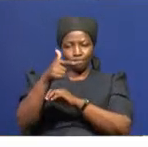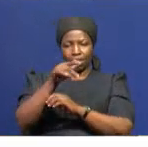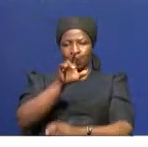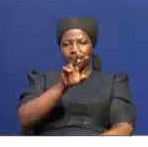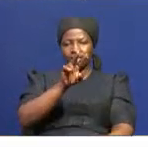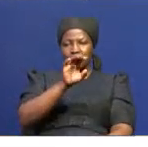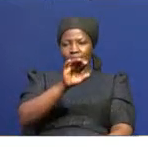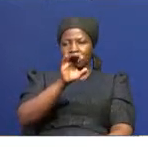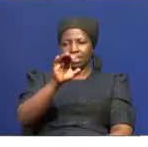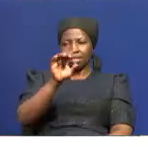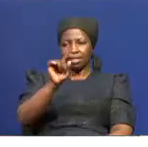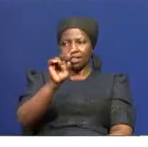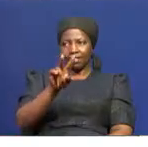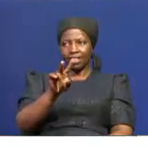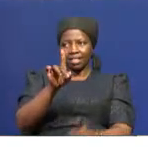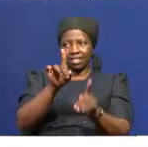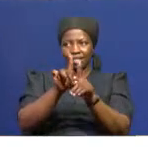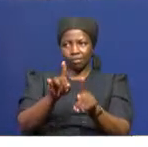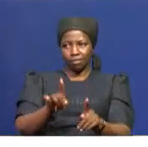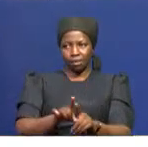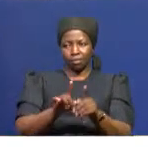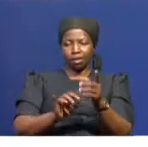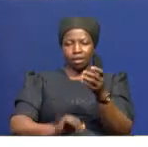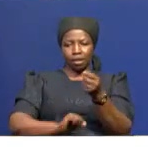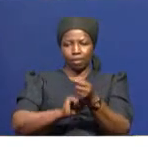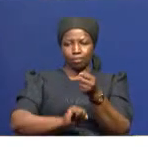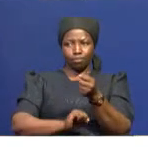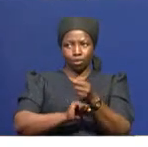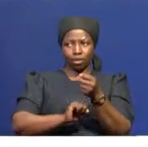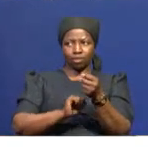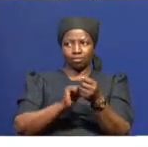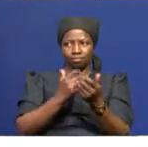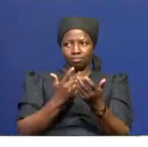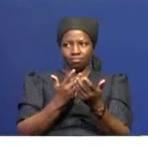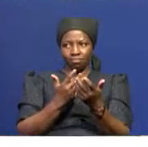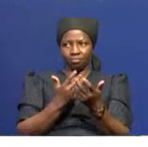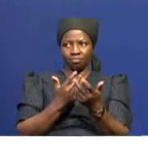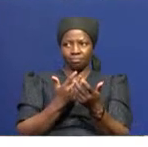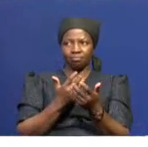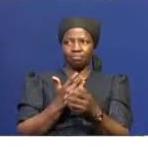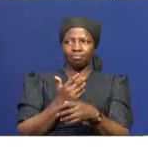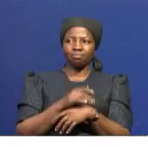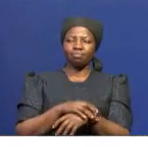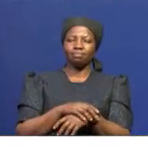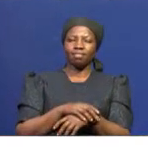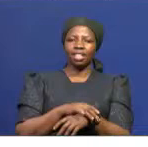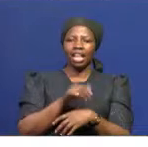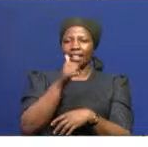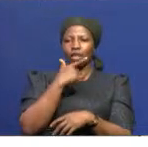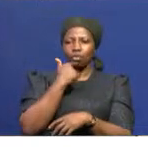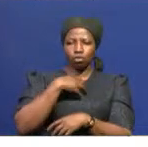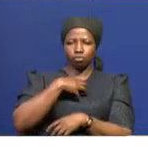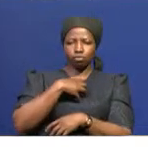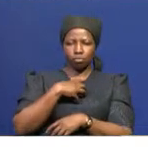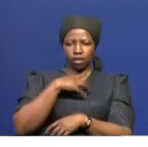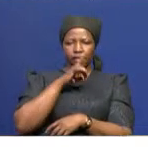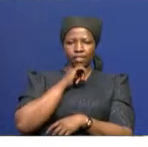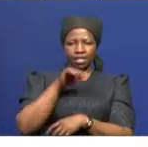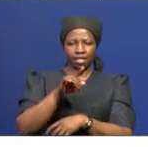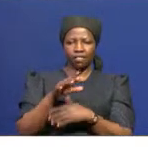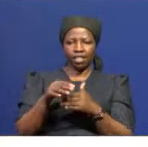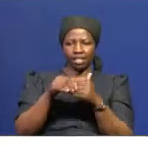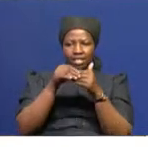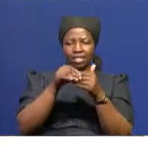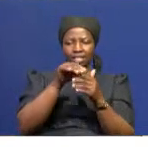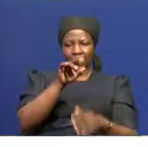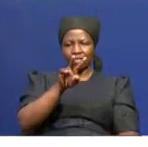cameras and tamper-proof backups. That is quite important. And for those who have retired, he is spearheading the